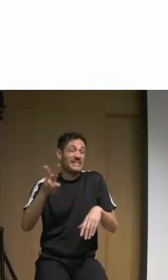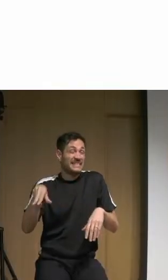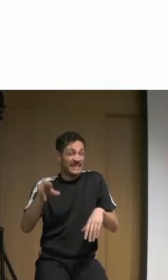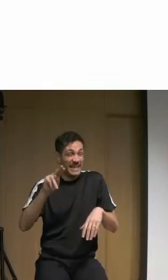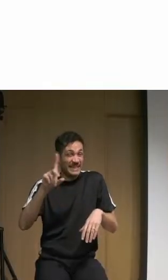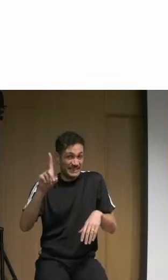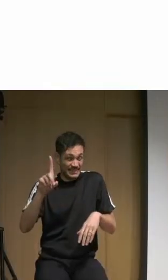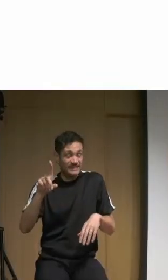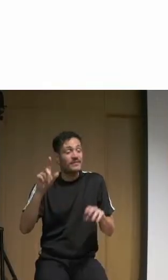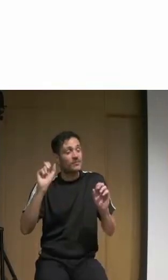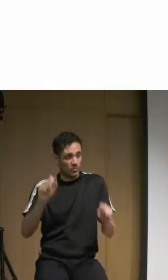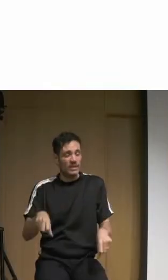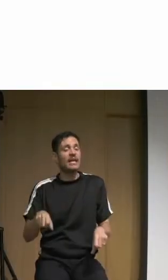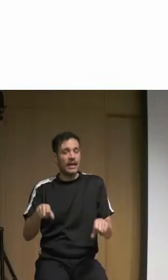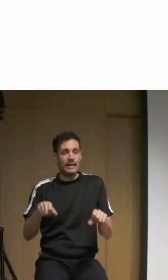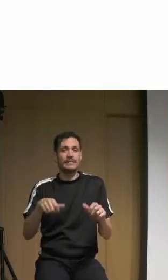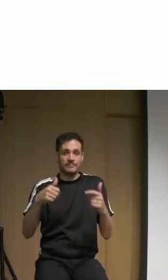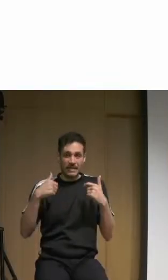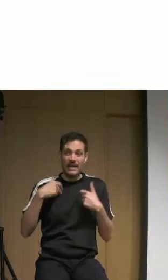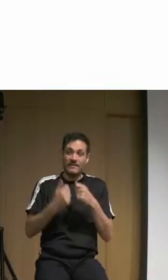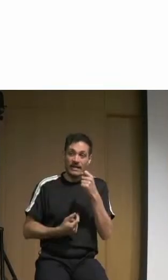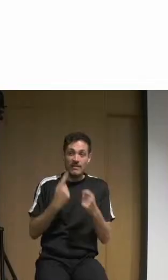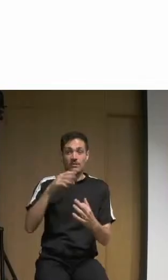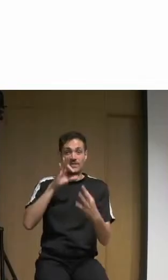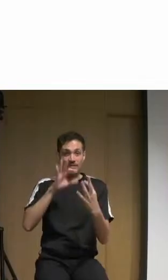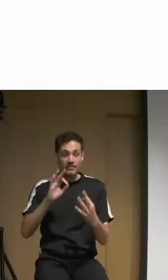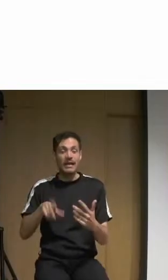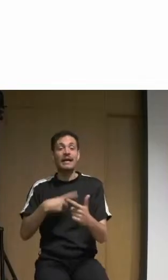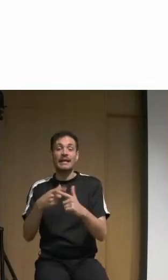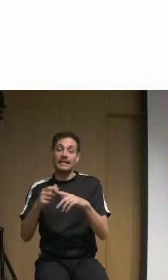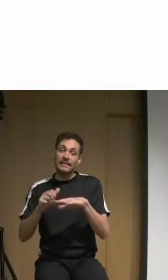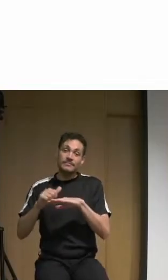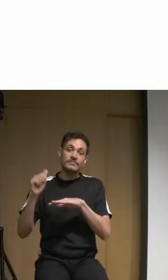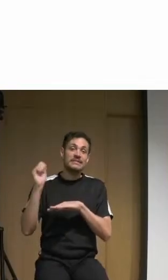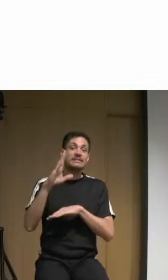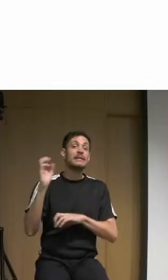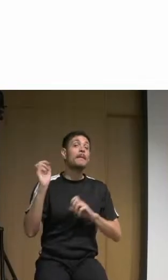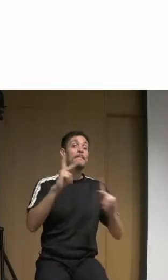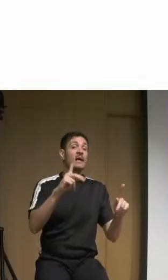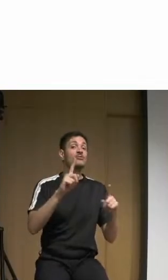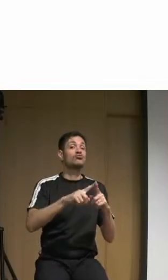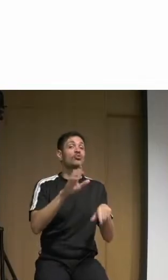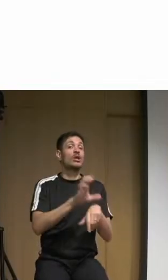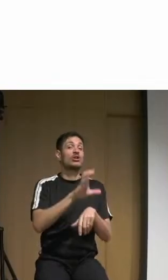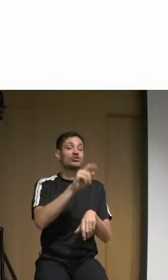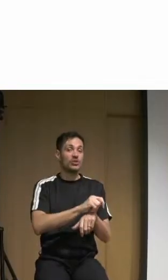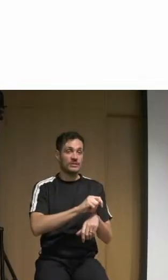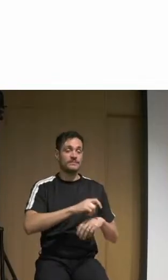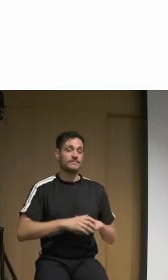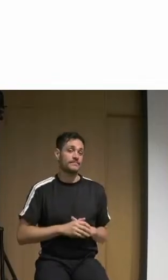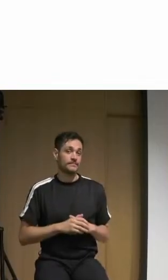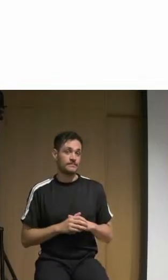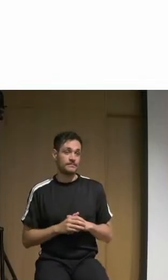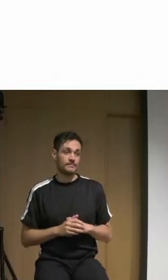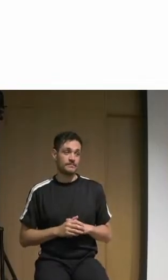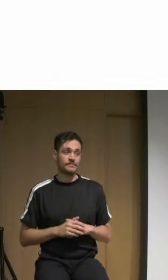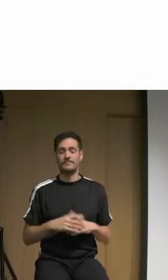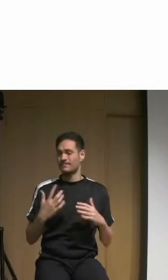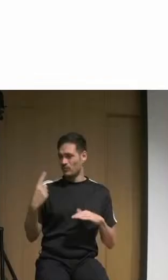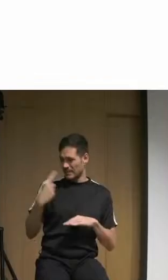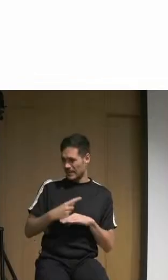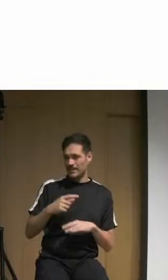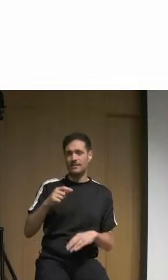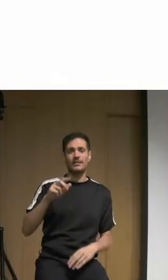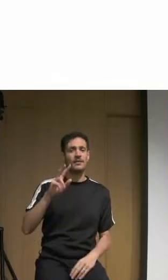to the consultant with our concerns. Is everyone in agreement there? So what's our date? The 22nd of August.